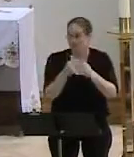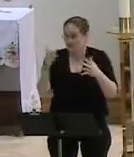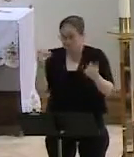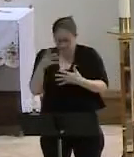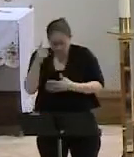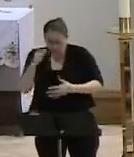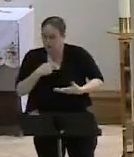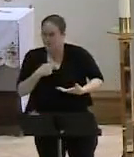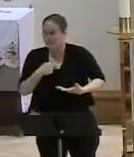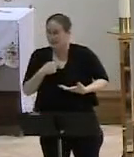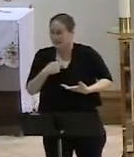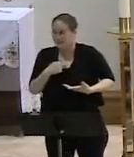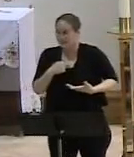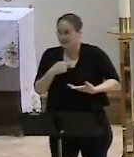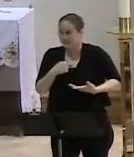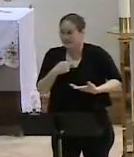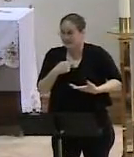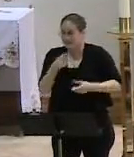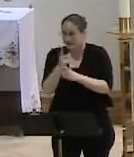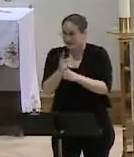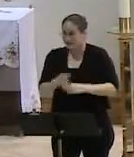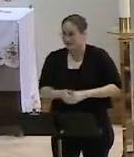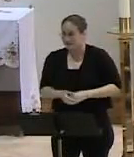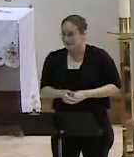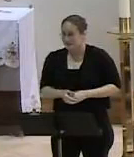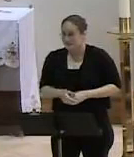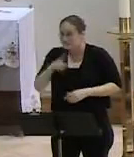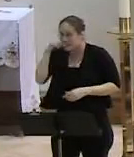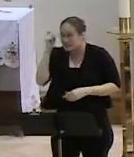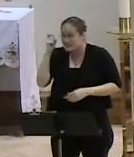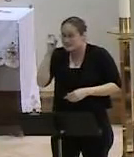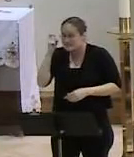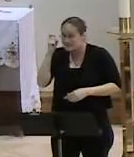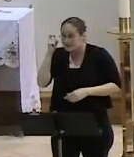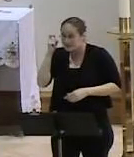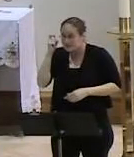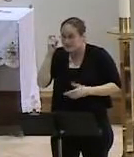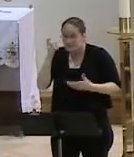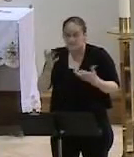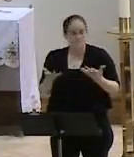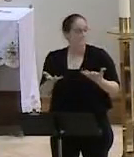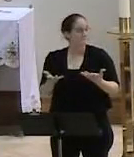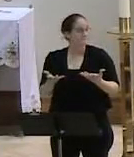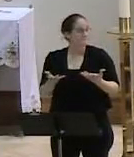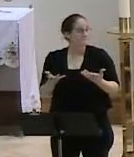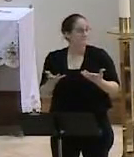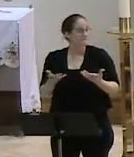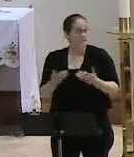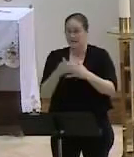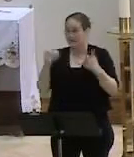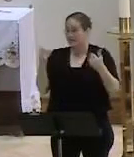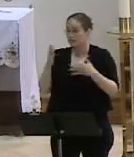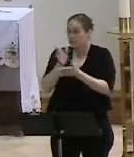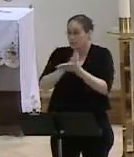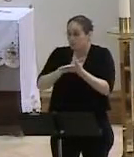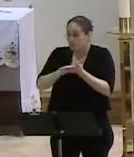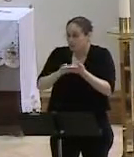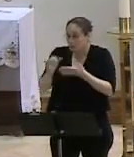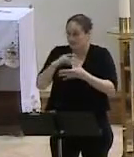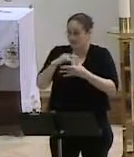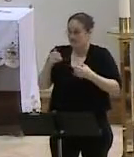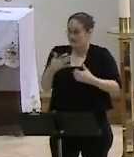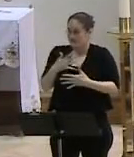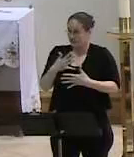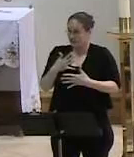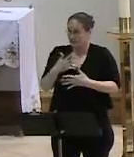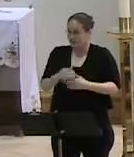for me. But what I did is I avoided it because I had a holy fear. I don't know where this is